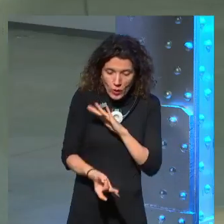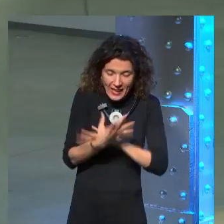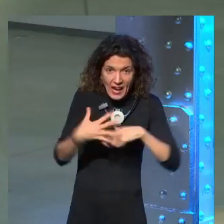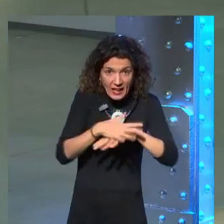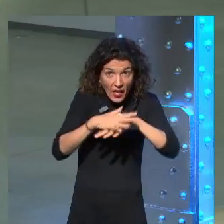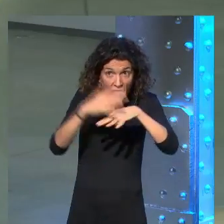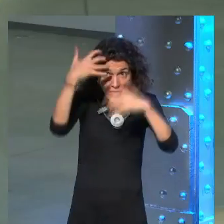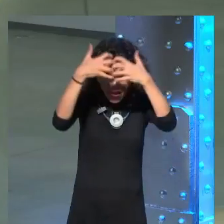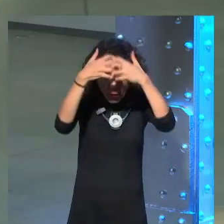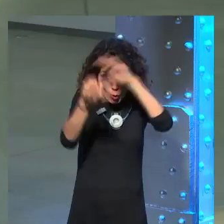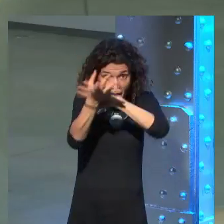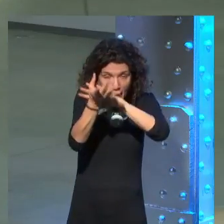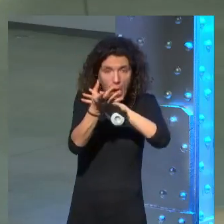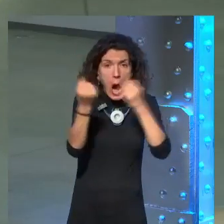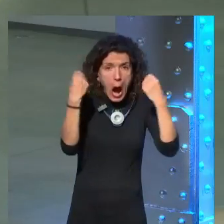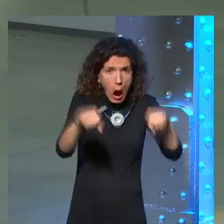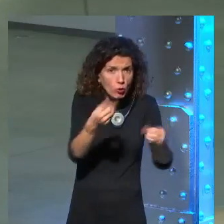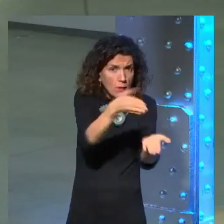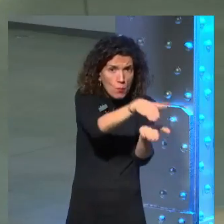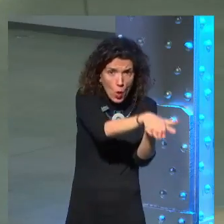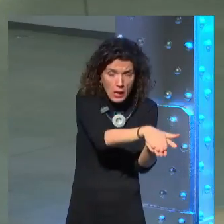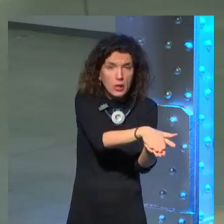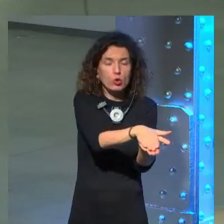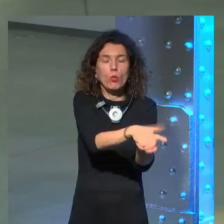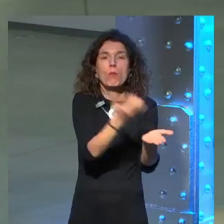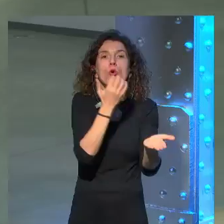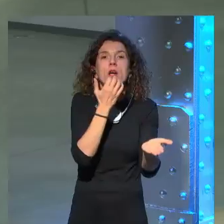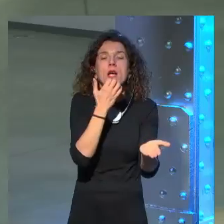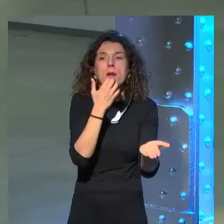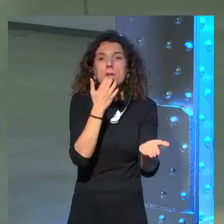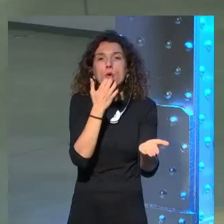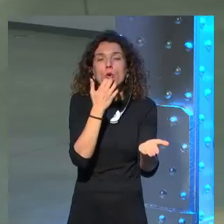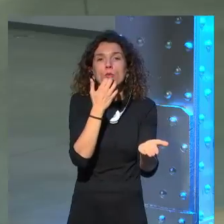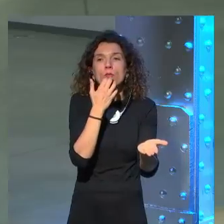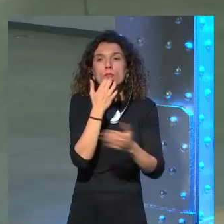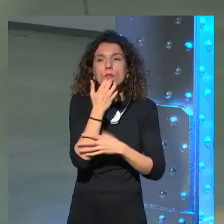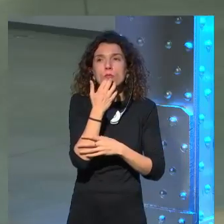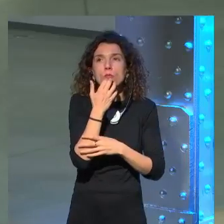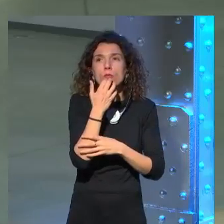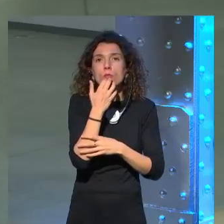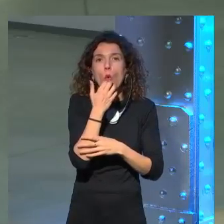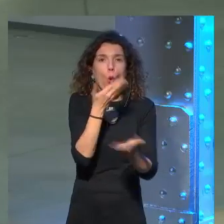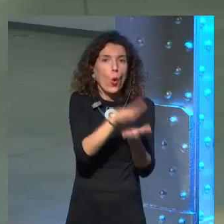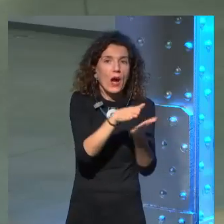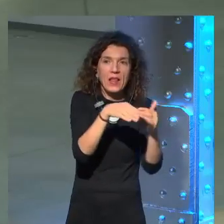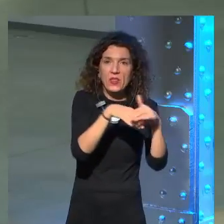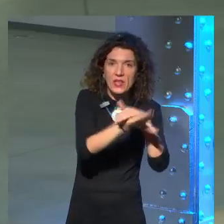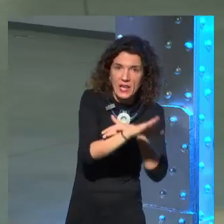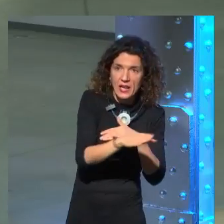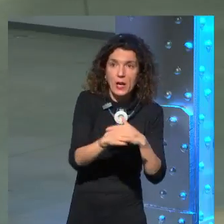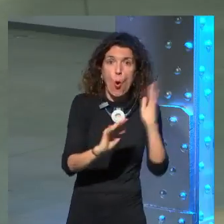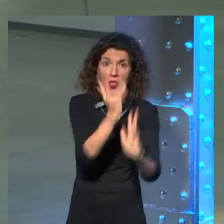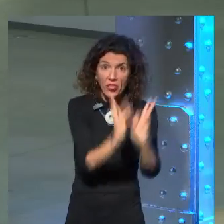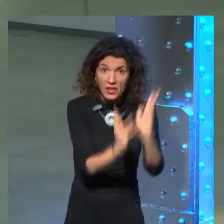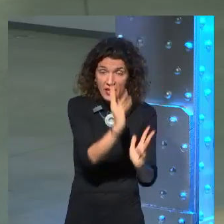even though you die and you get perhaps cremated or buried, that information is never lost. It's very hard